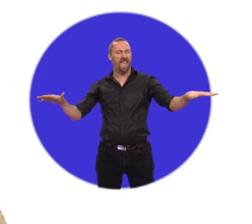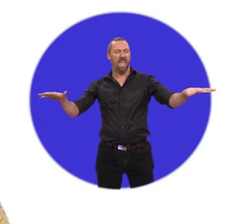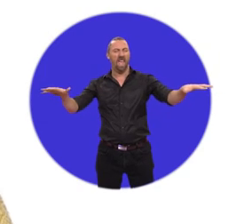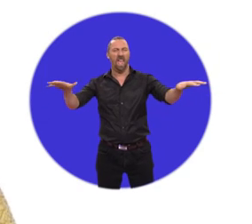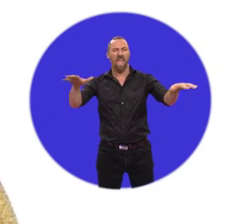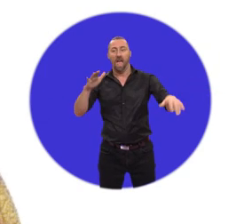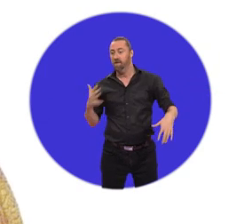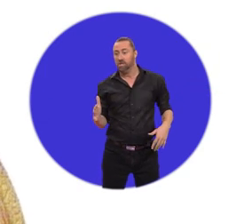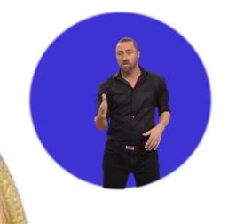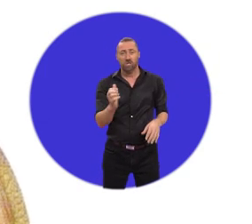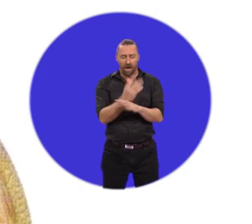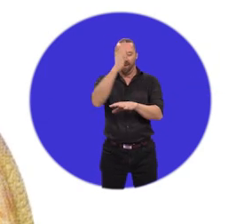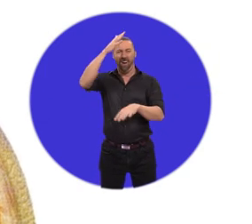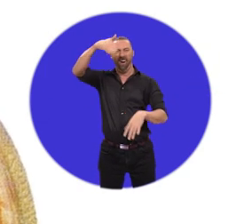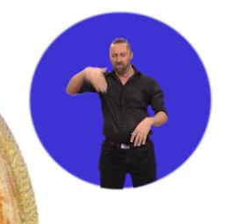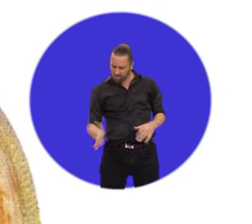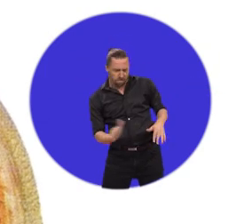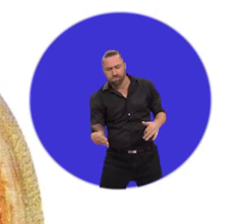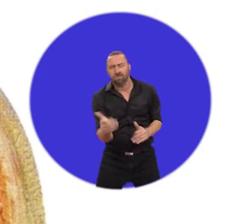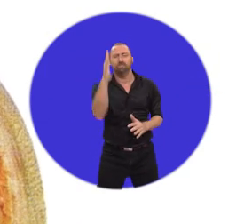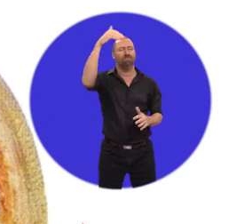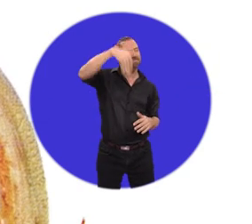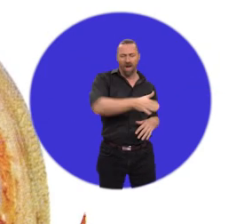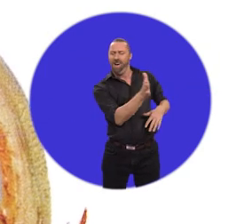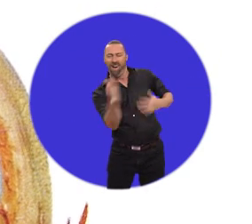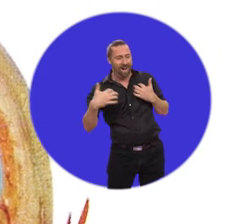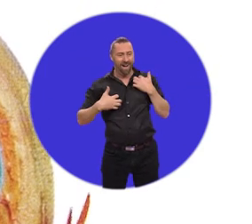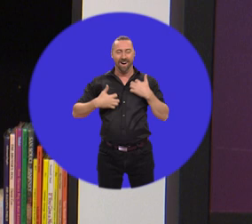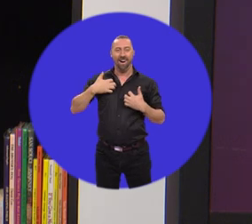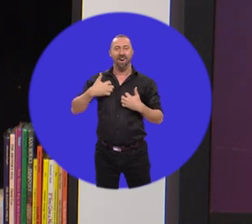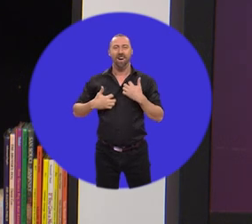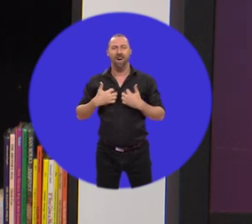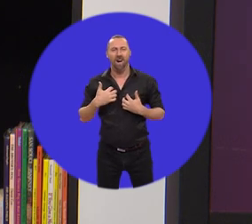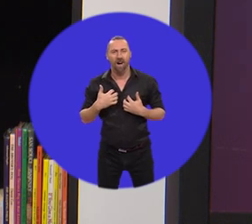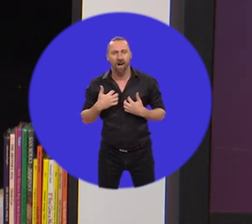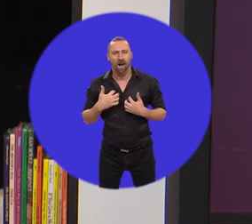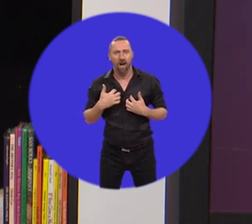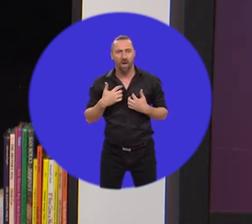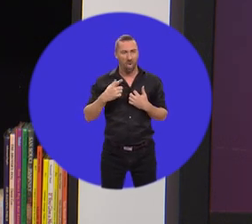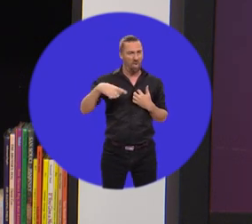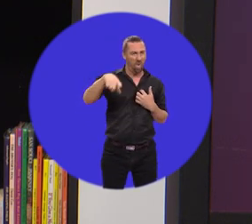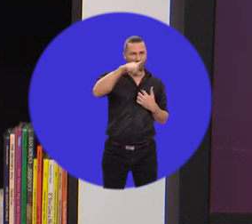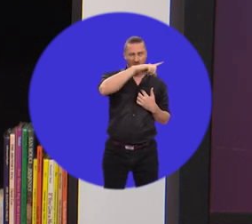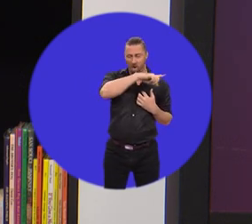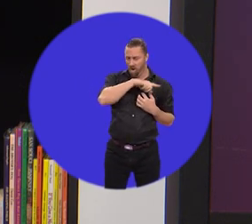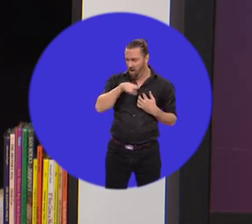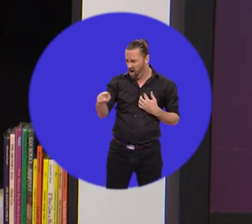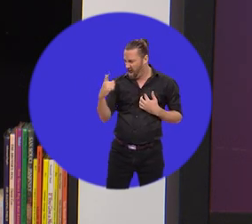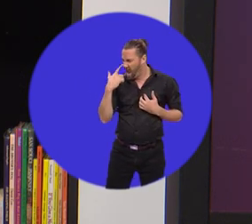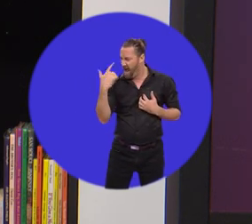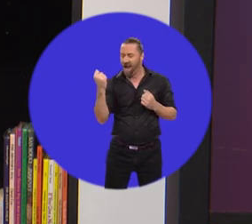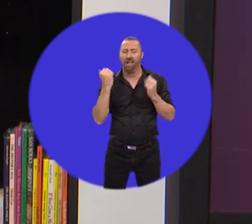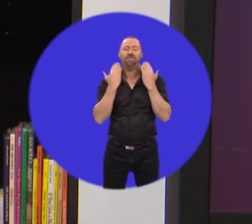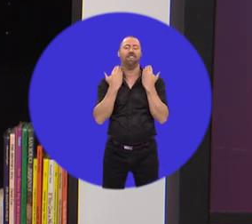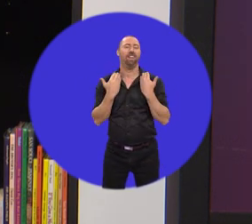smiled and splashed and dived with glee. How lucky you are to